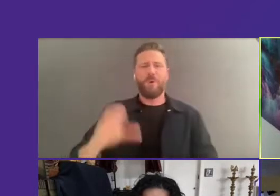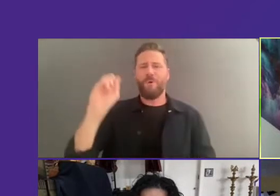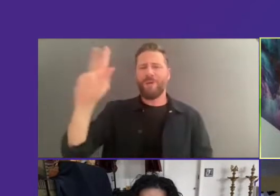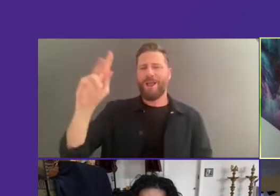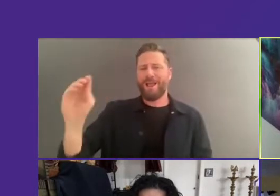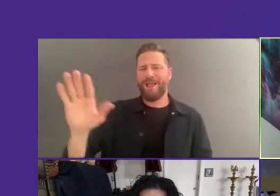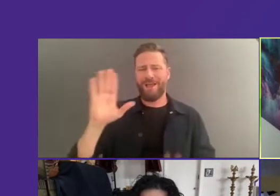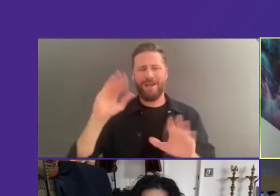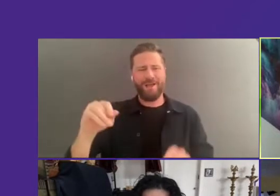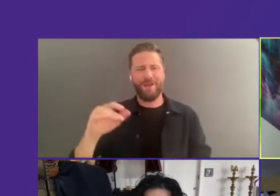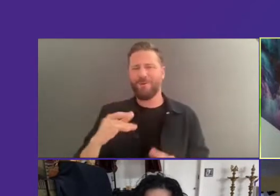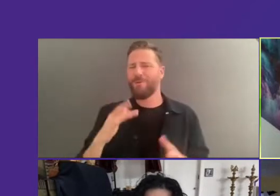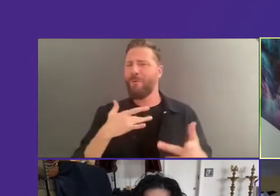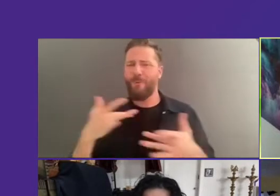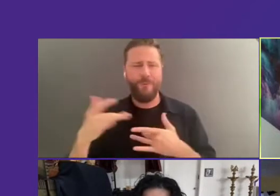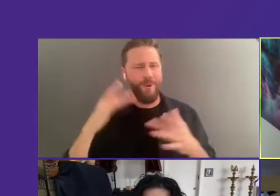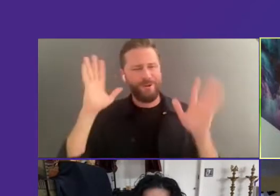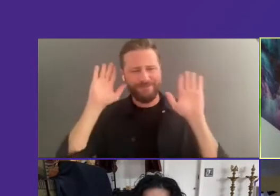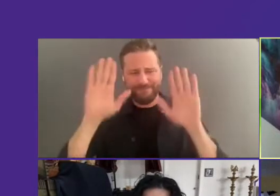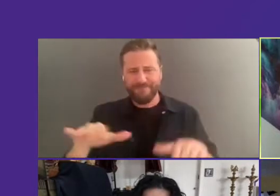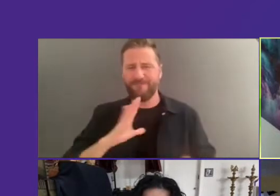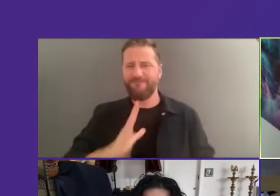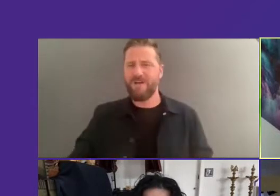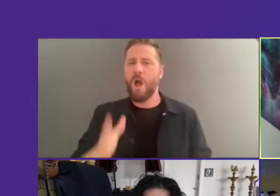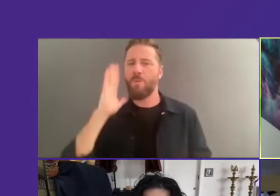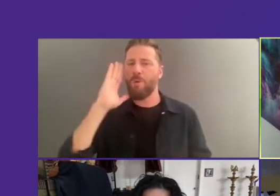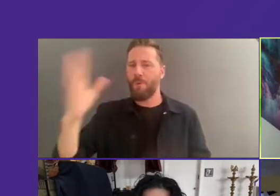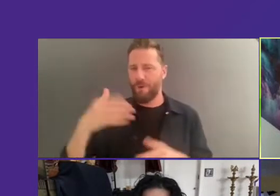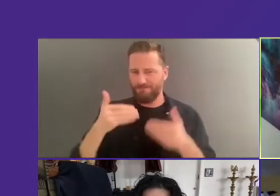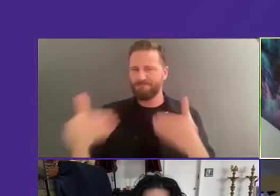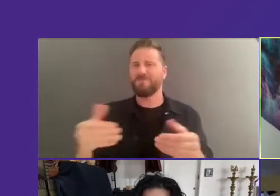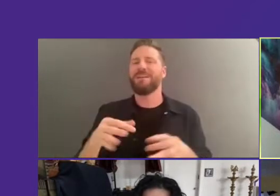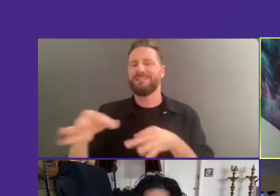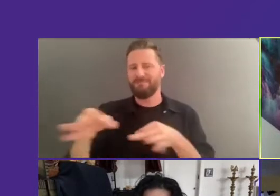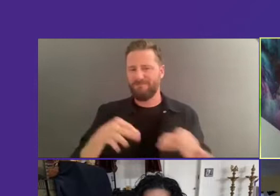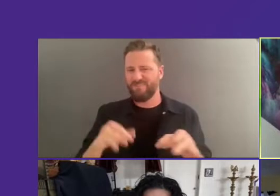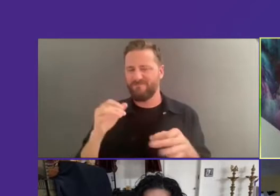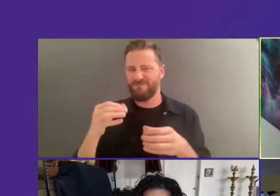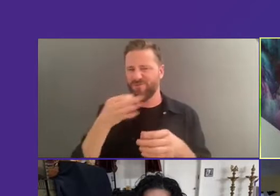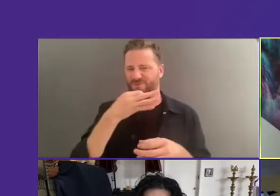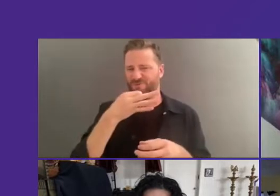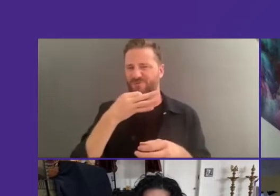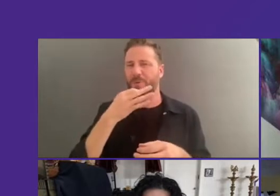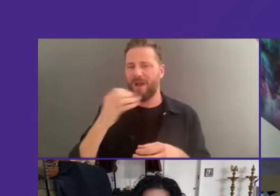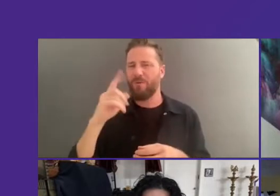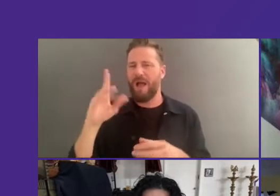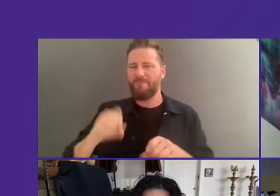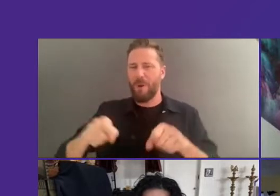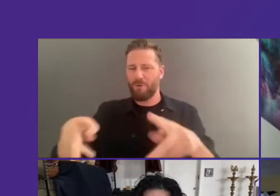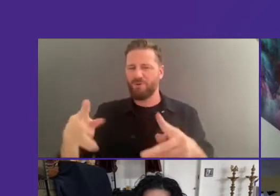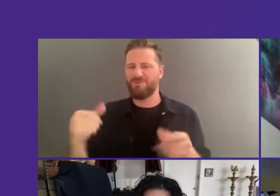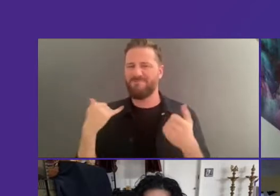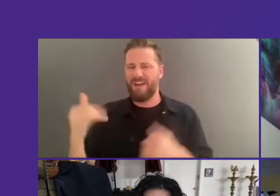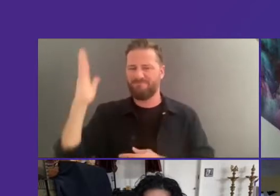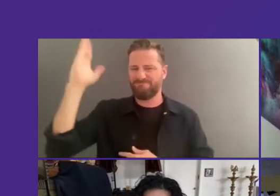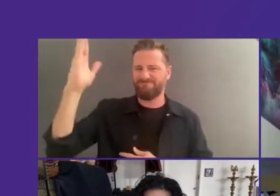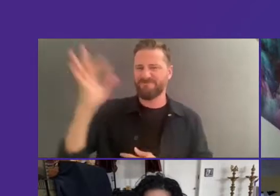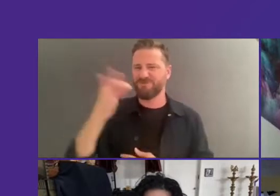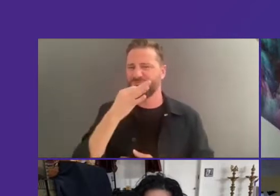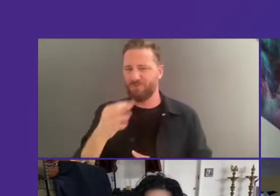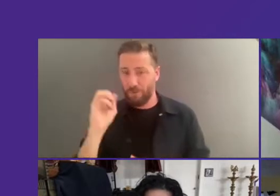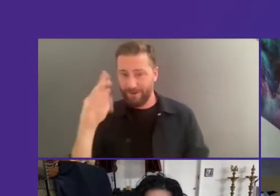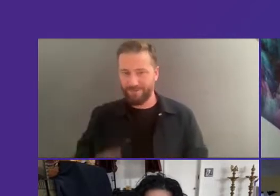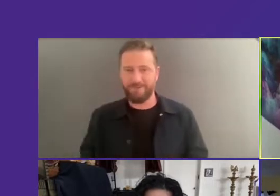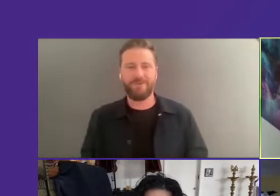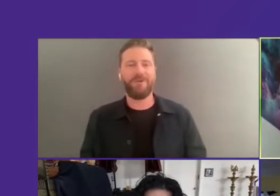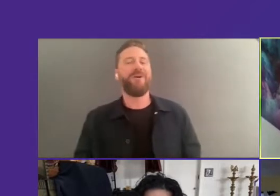No, we're going to get right into that. We're going to have an opportunity for that. So okay, I wait. No problem. Good question. Thank you.